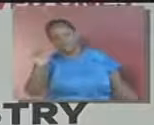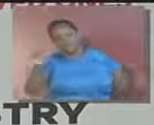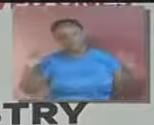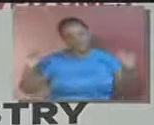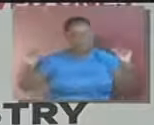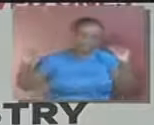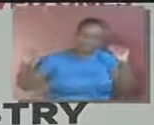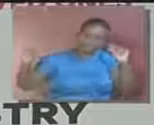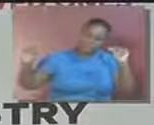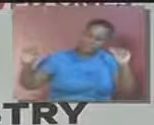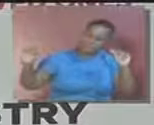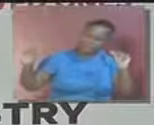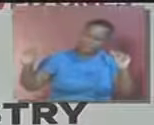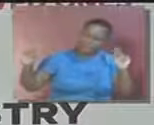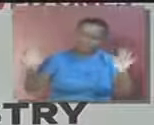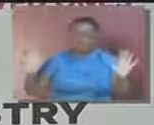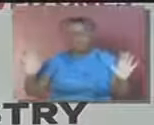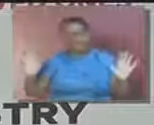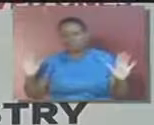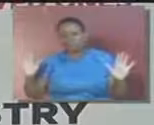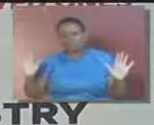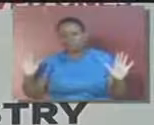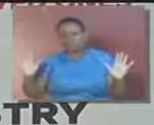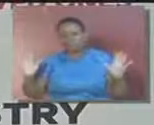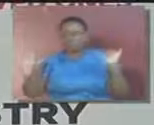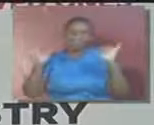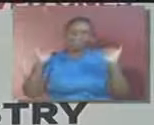demographic or one socio-economic group.